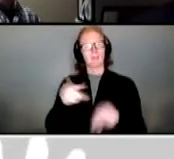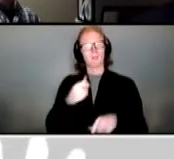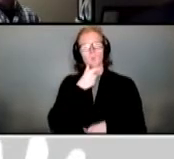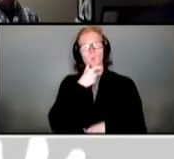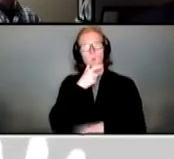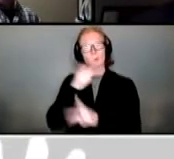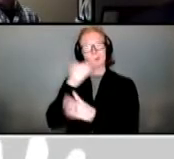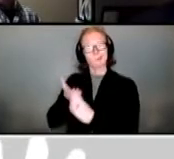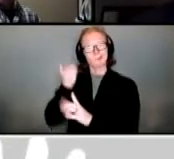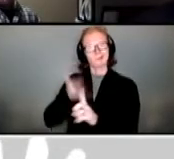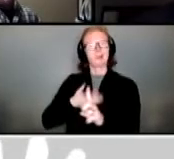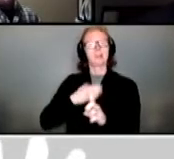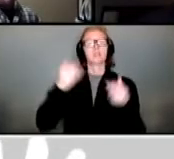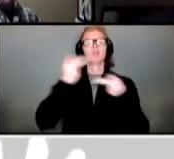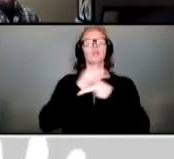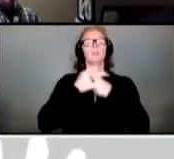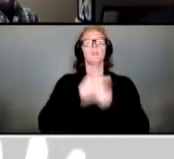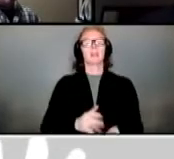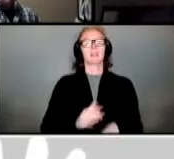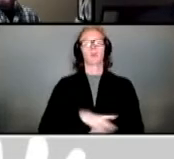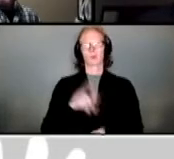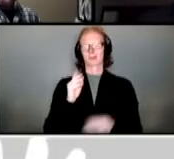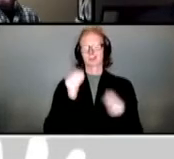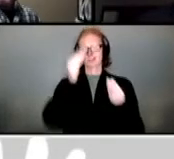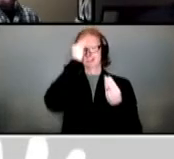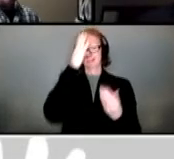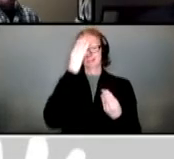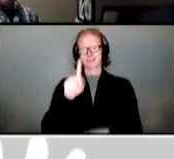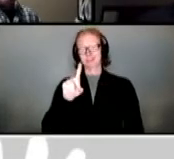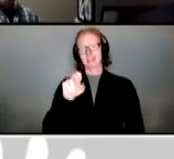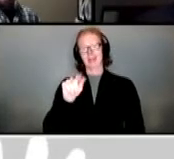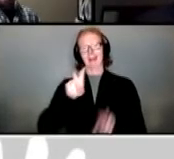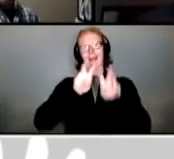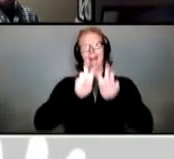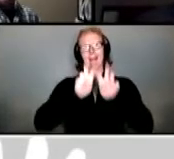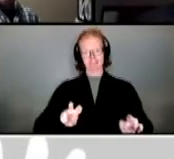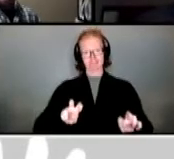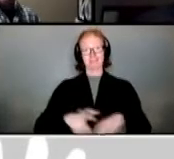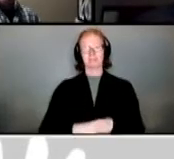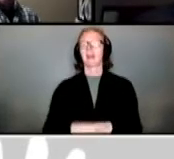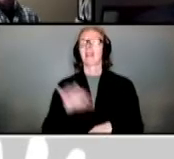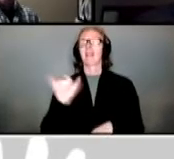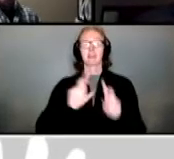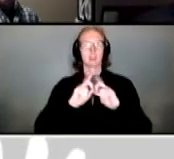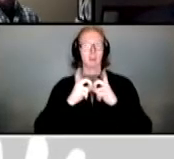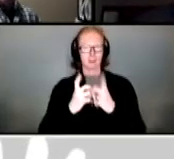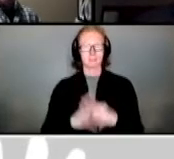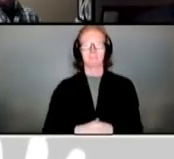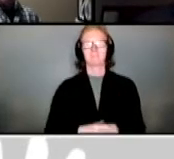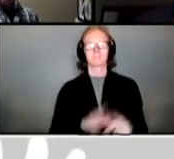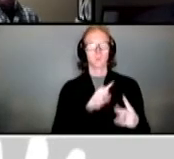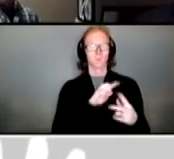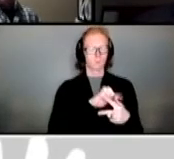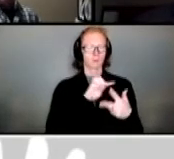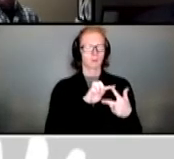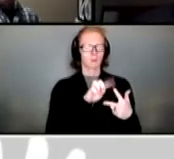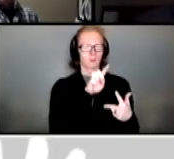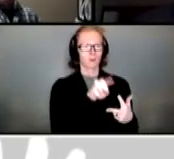the Data Analyst Department. And between herself and